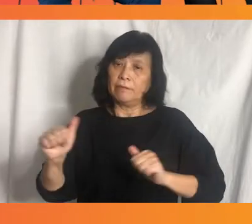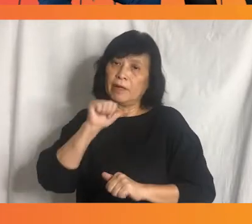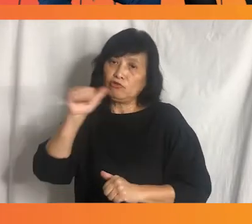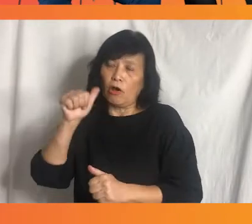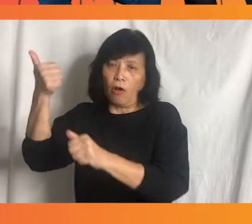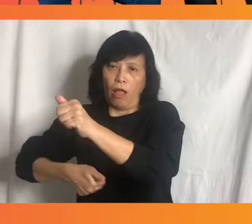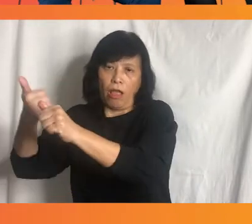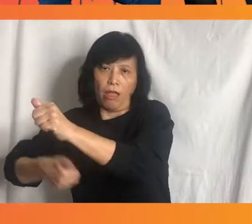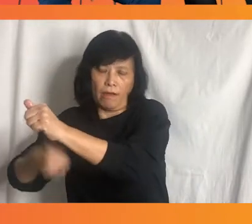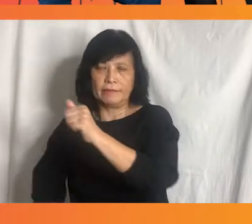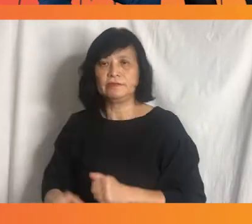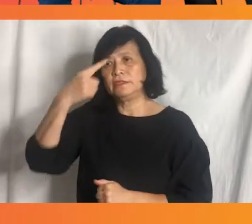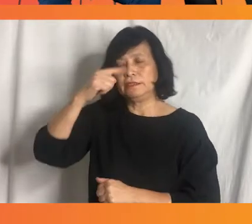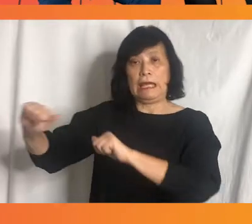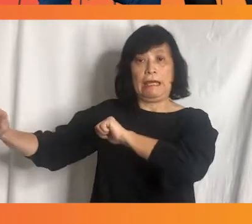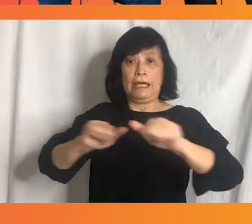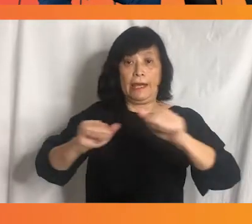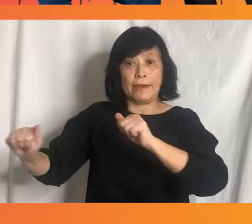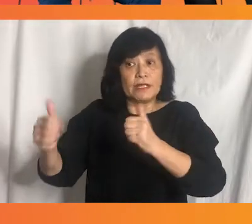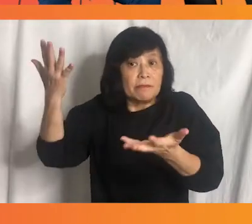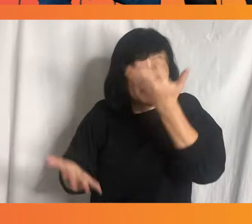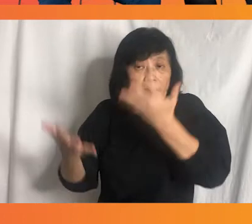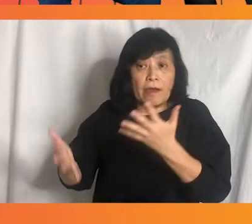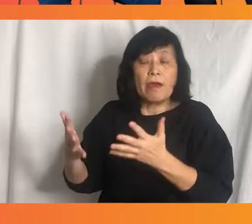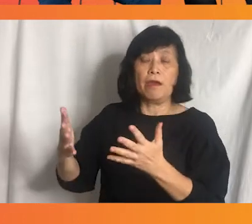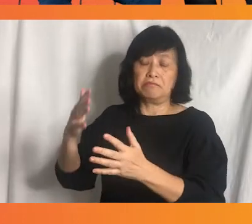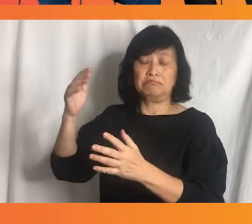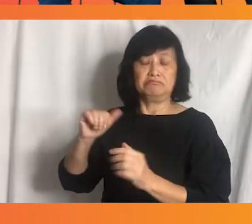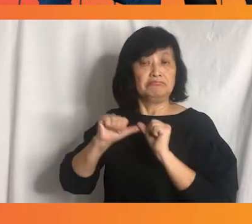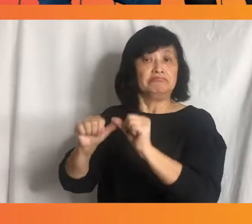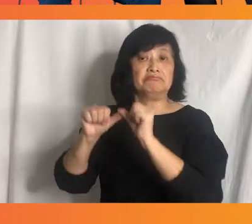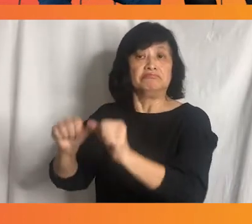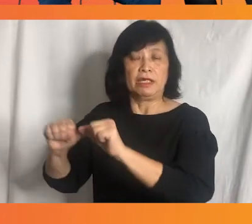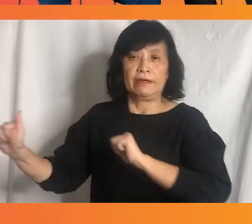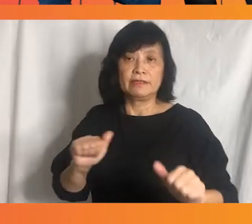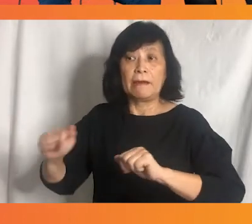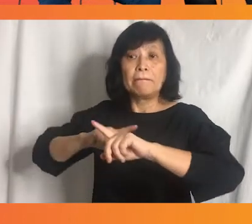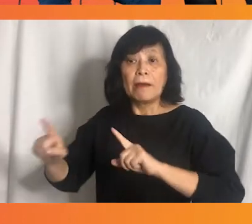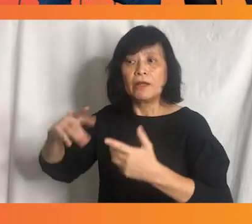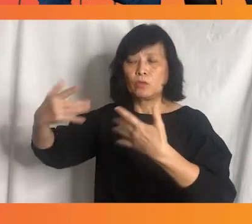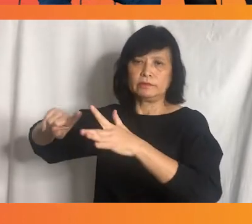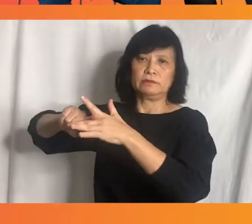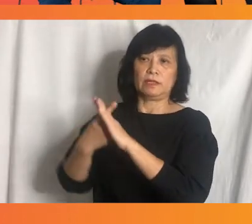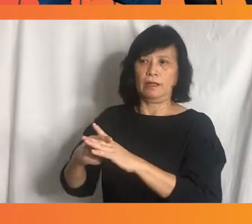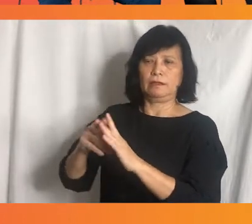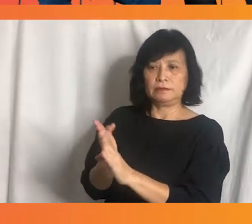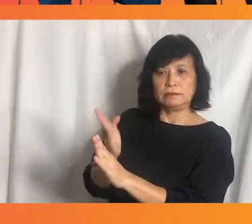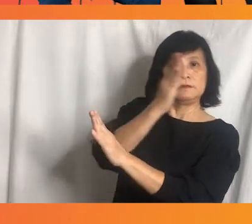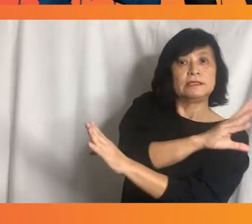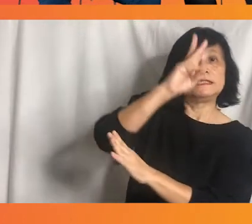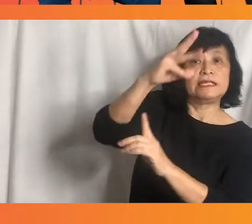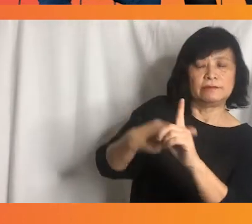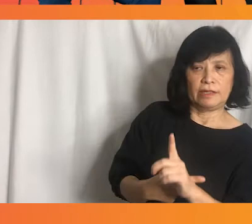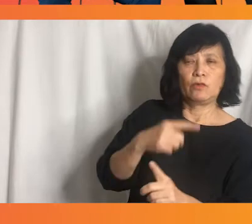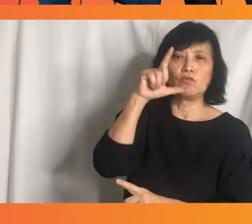regularly. In the action stage, the client might be regularly physically active but have only started in the last 6 months. For those